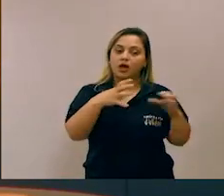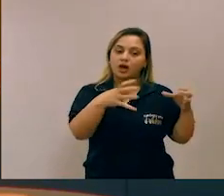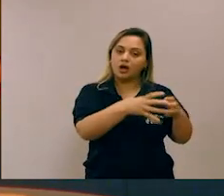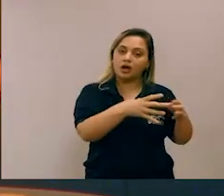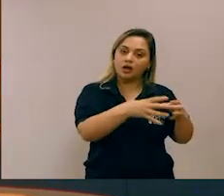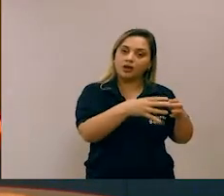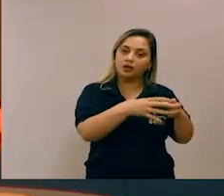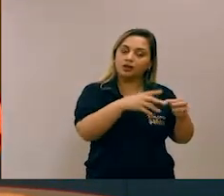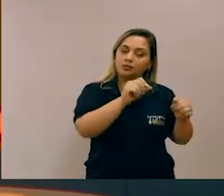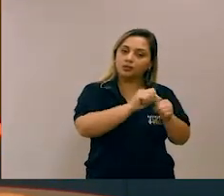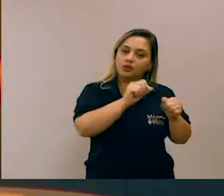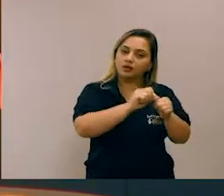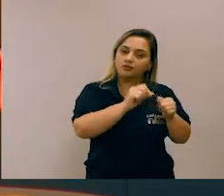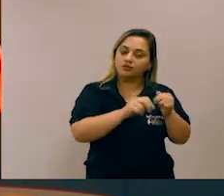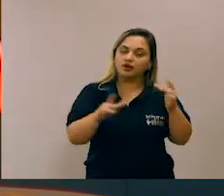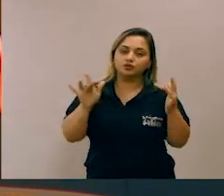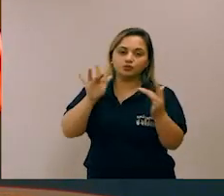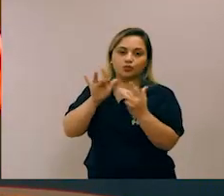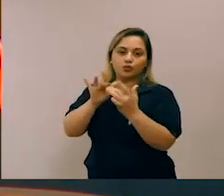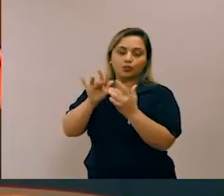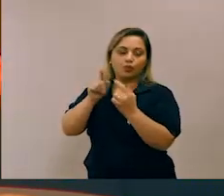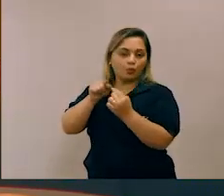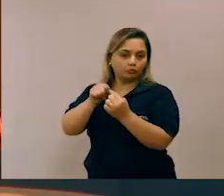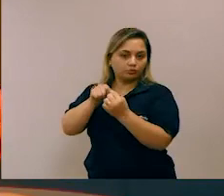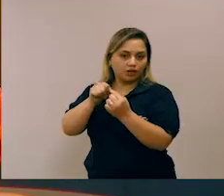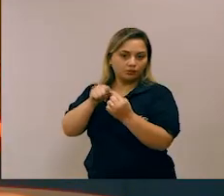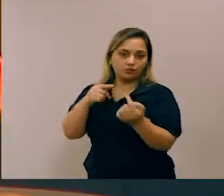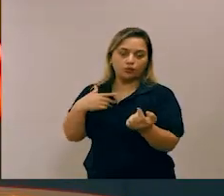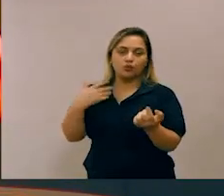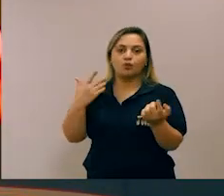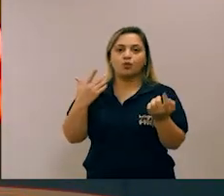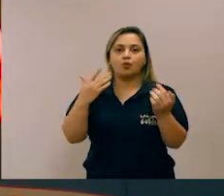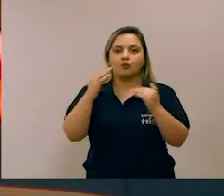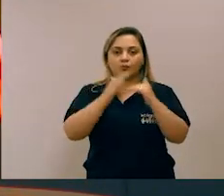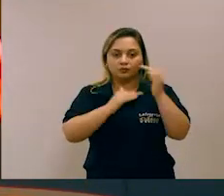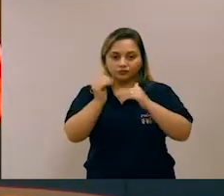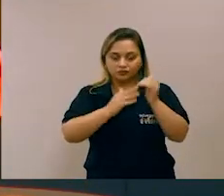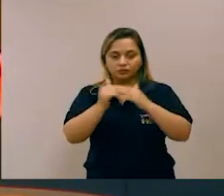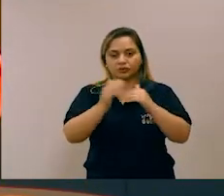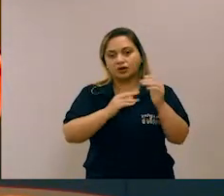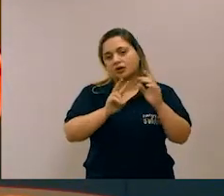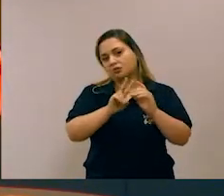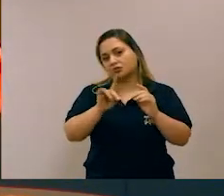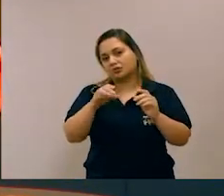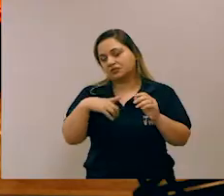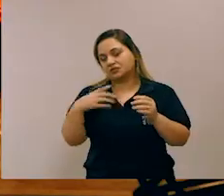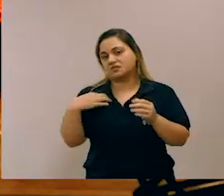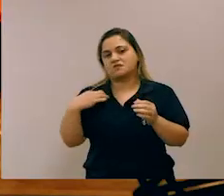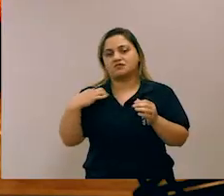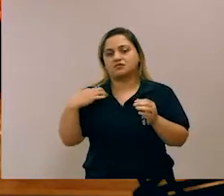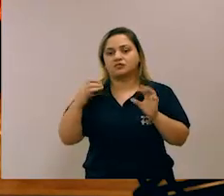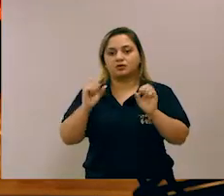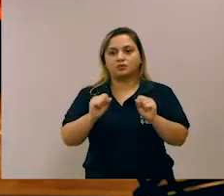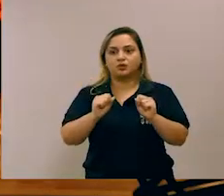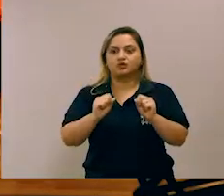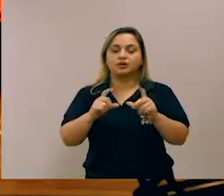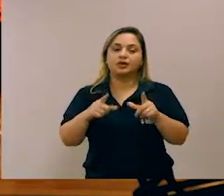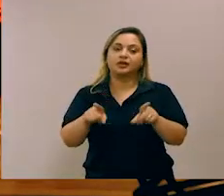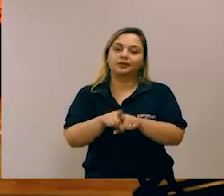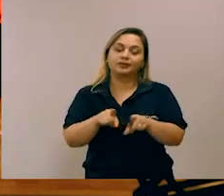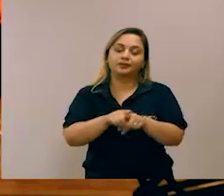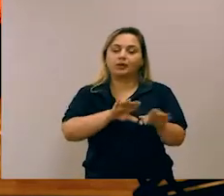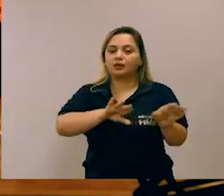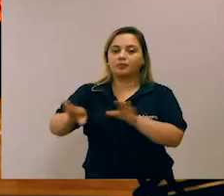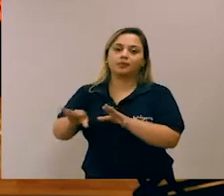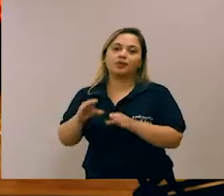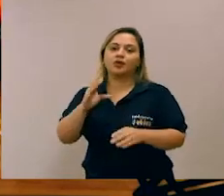a strategic team is going to get in touch with the professional, and then we're going to create the connection. And the other one is